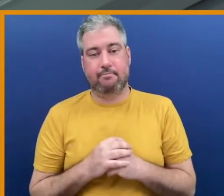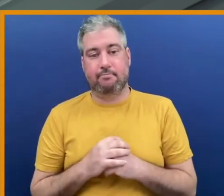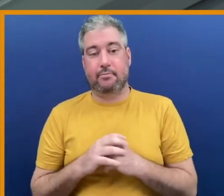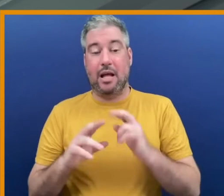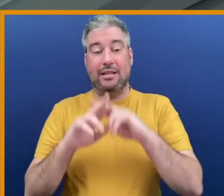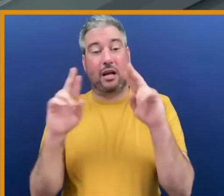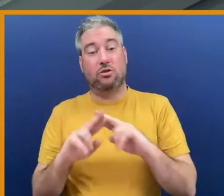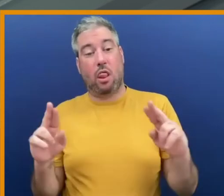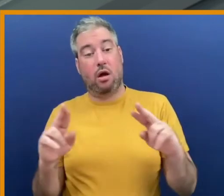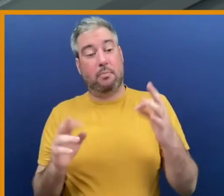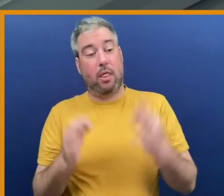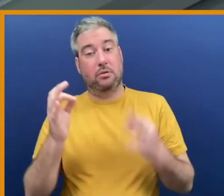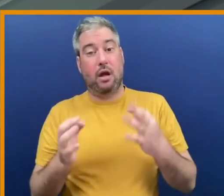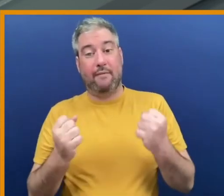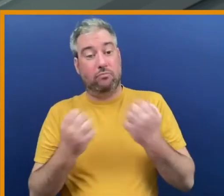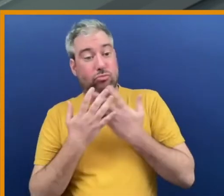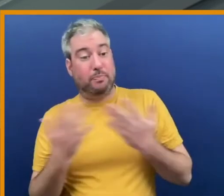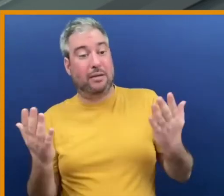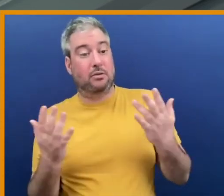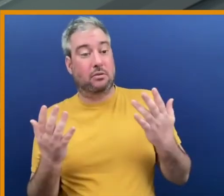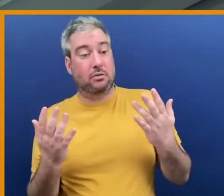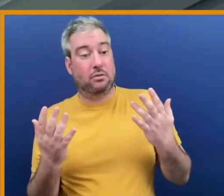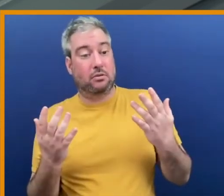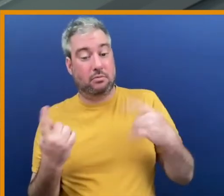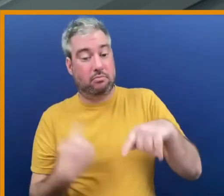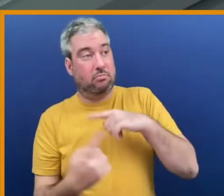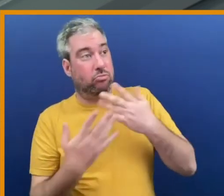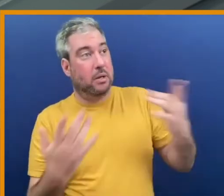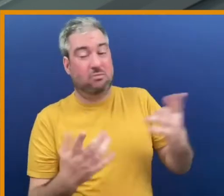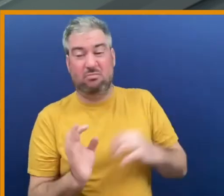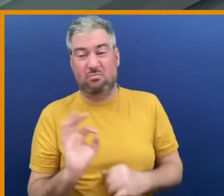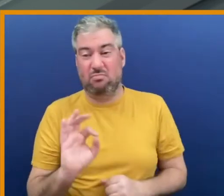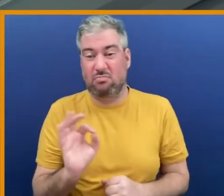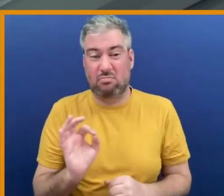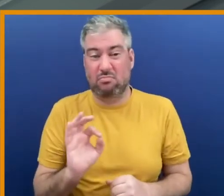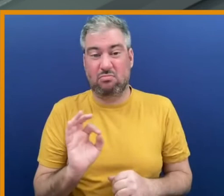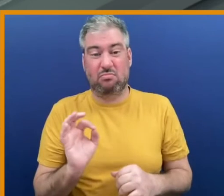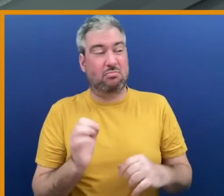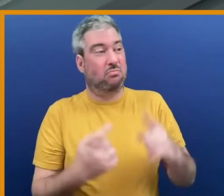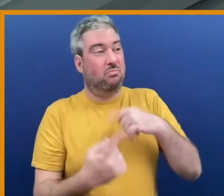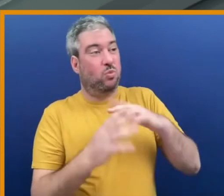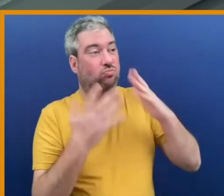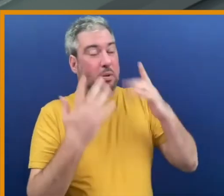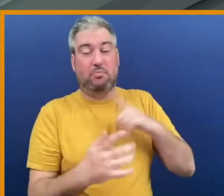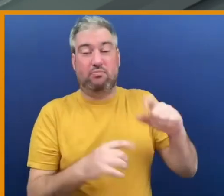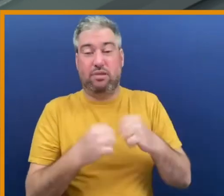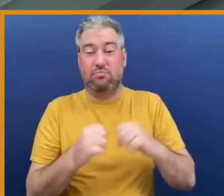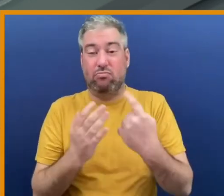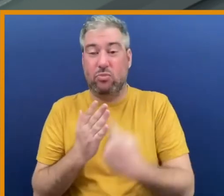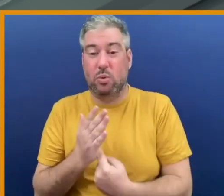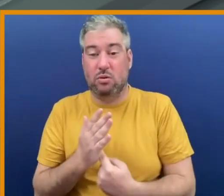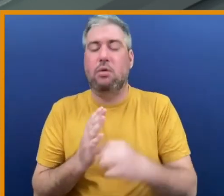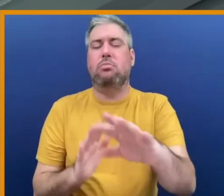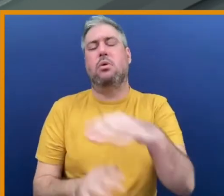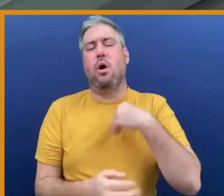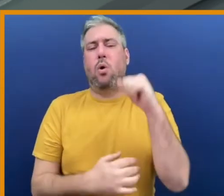because they break rules. Now, politicians are not perfect. None of us are perfect. To err is human. But when you are